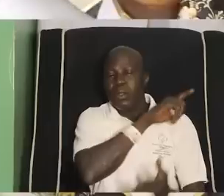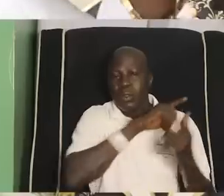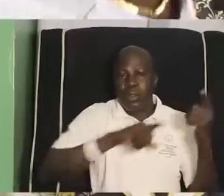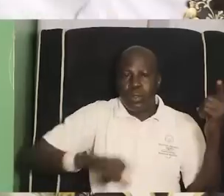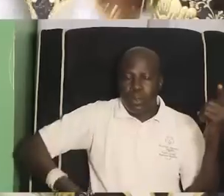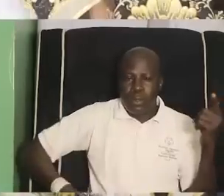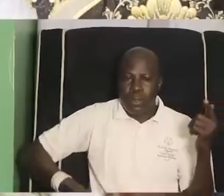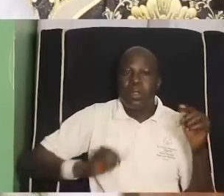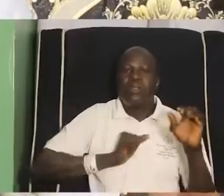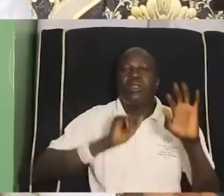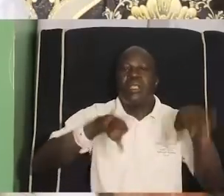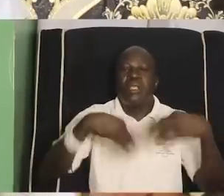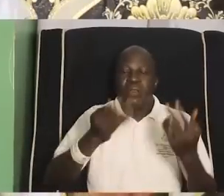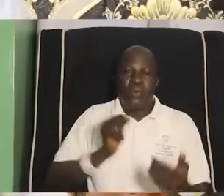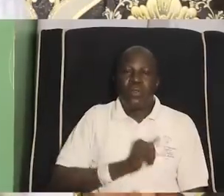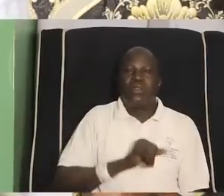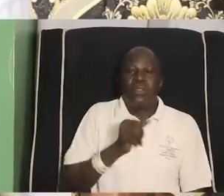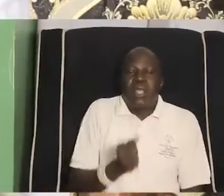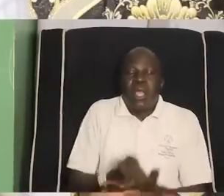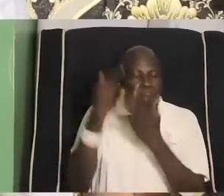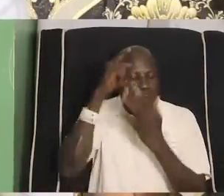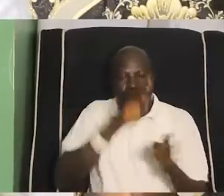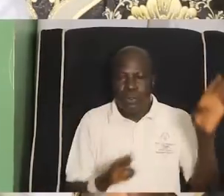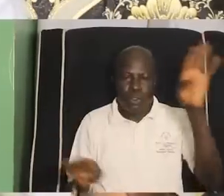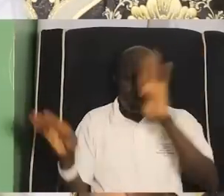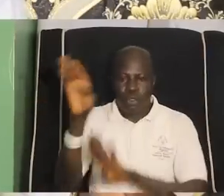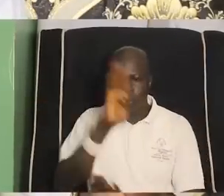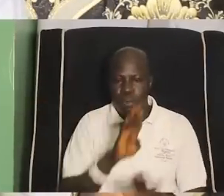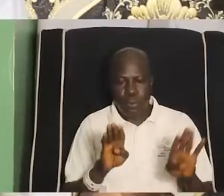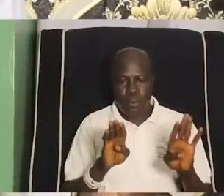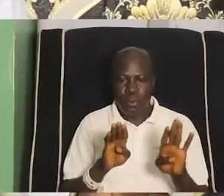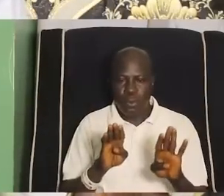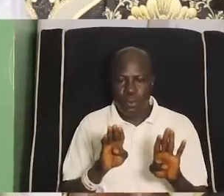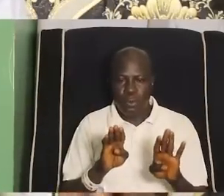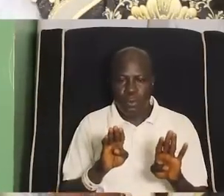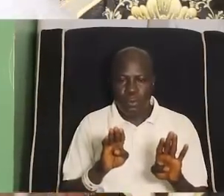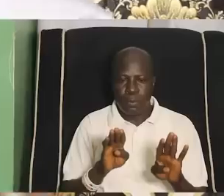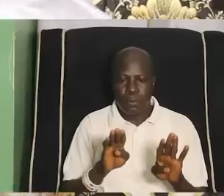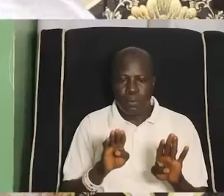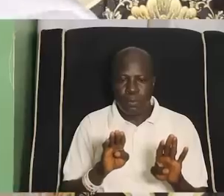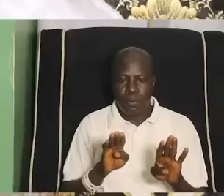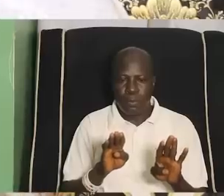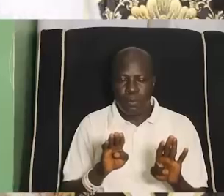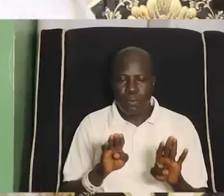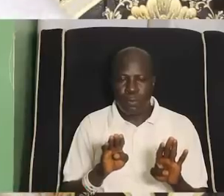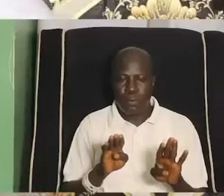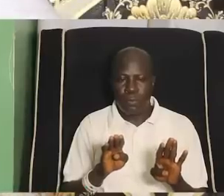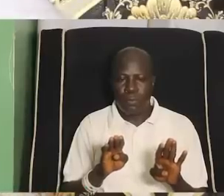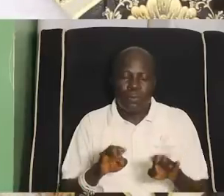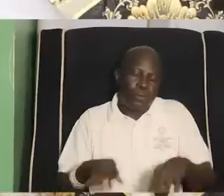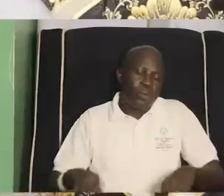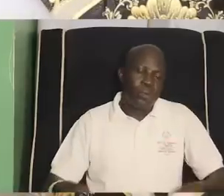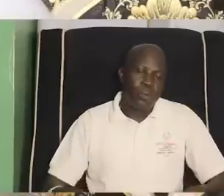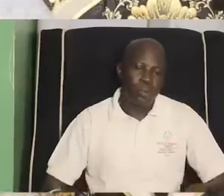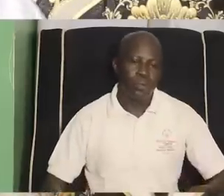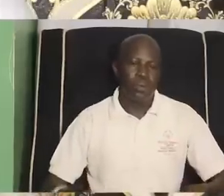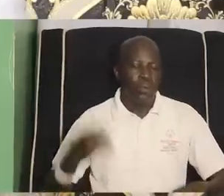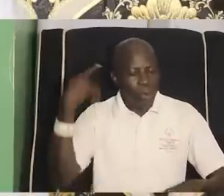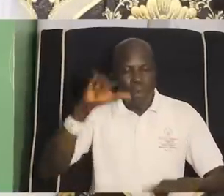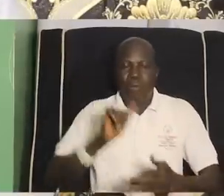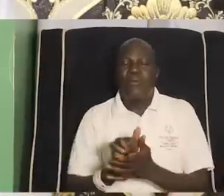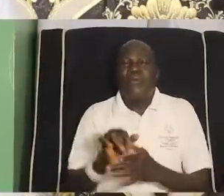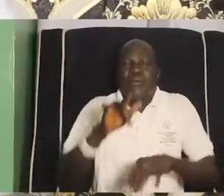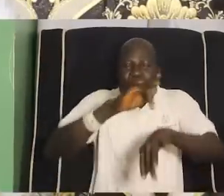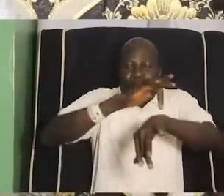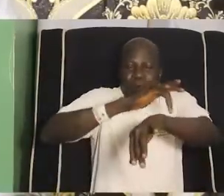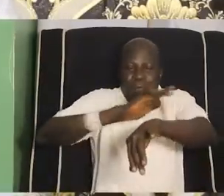ìrànlọ́wọ́ nínú ìpọ́njú. Lord, give us help from trouble. Yes. Nítorí asán ni ìrànlọ́wọ́ ènìyàn. Nítorí pé asán ni ìrànlọ́wọ́ ènìyàn. But